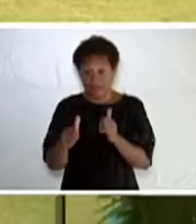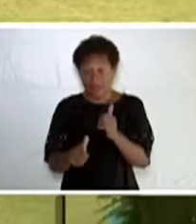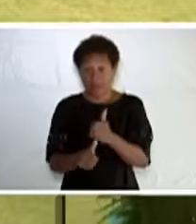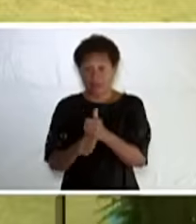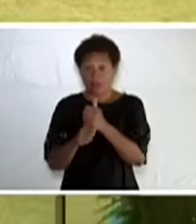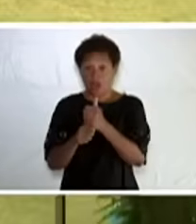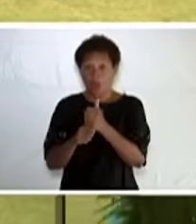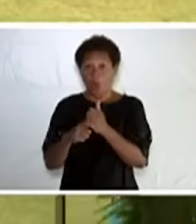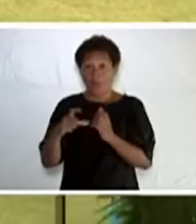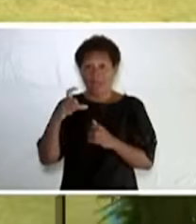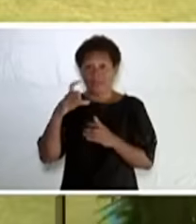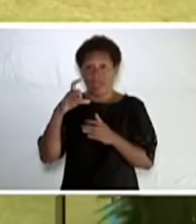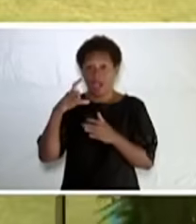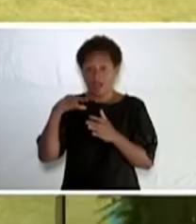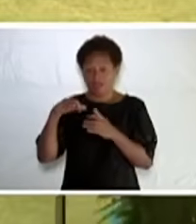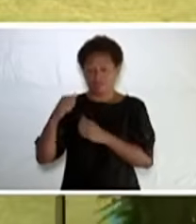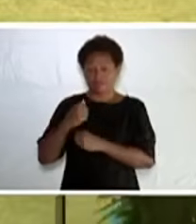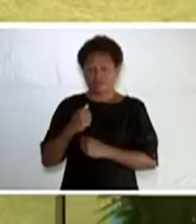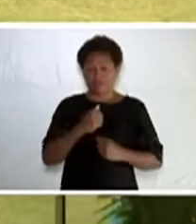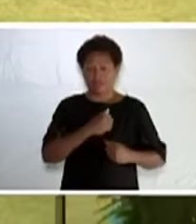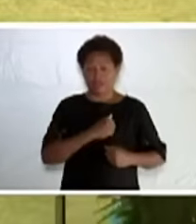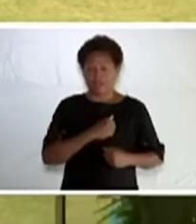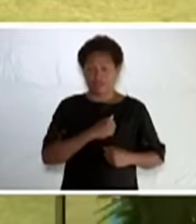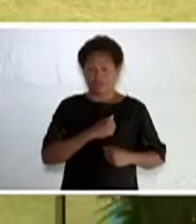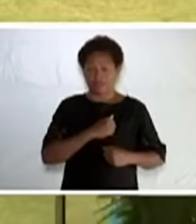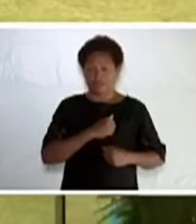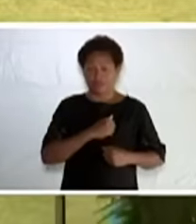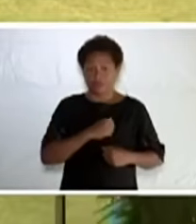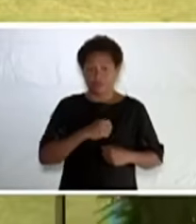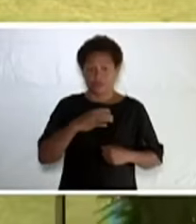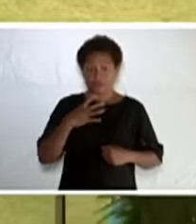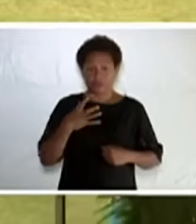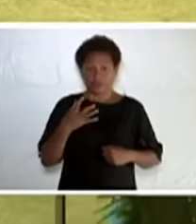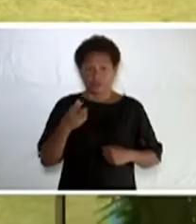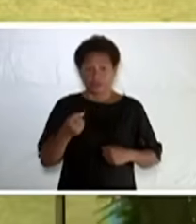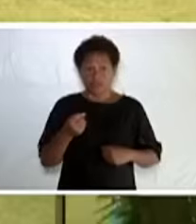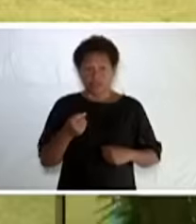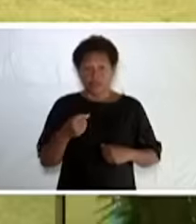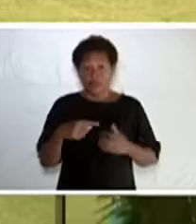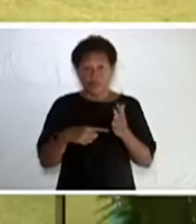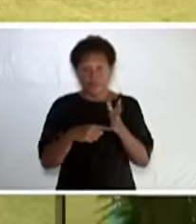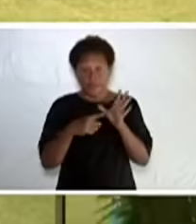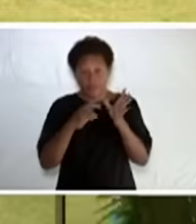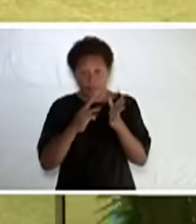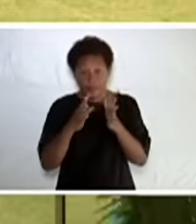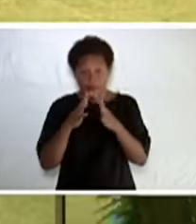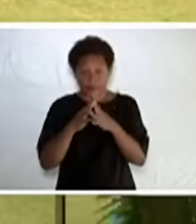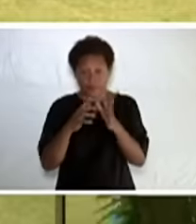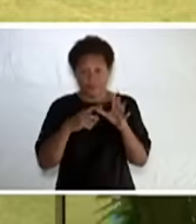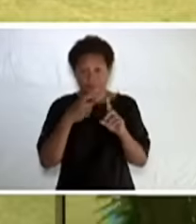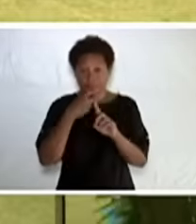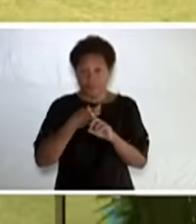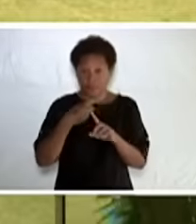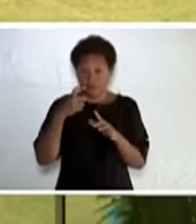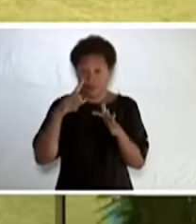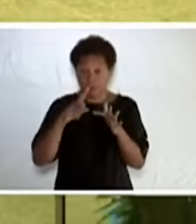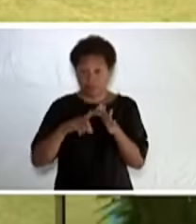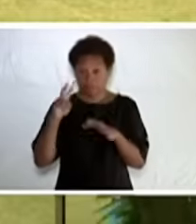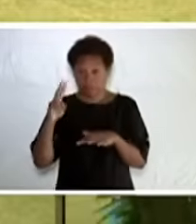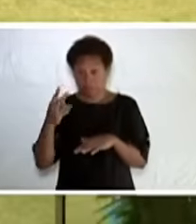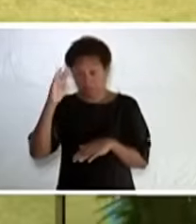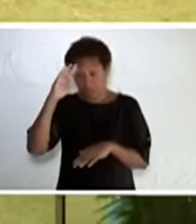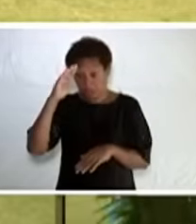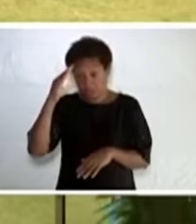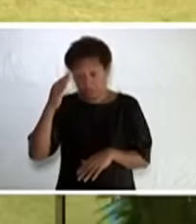Commander, who is deputizing the commander of the RFMF. He is Commodore Humphrey Tawake. The second salute